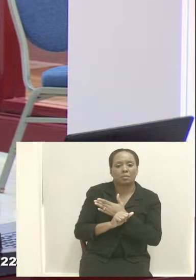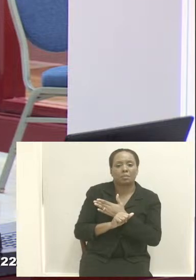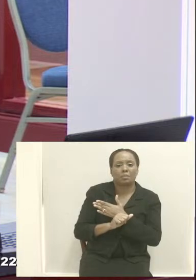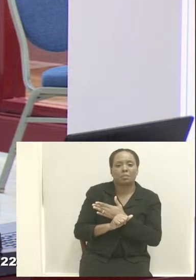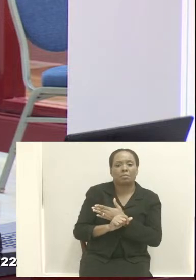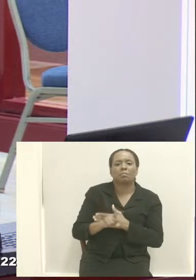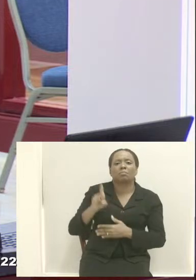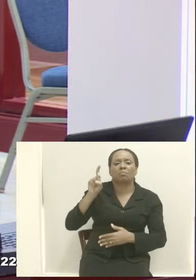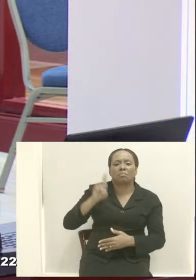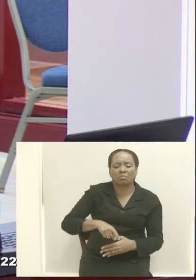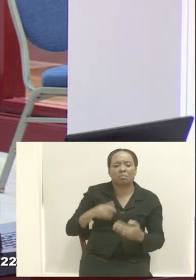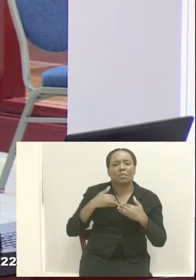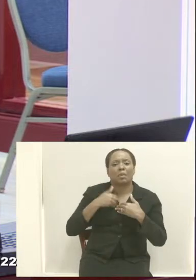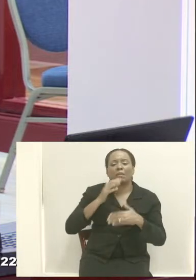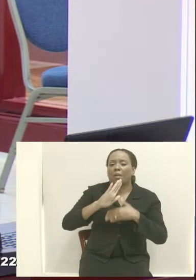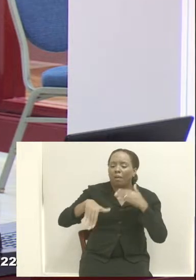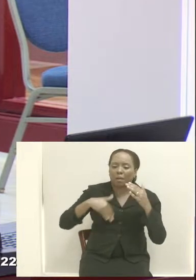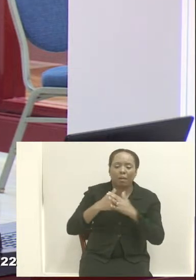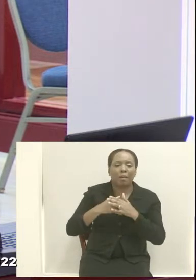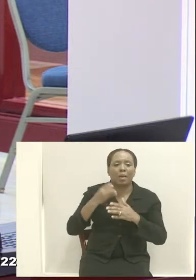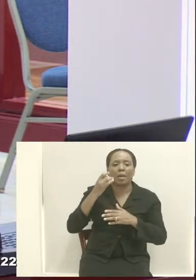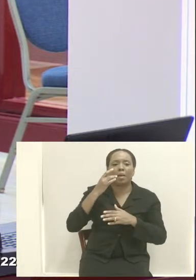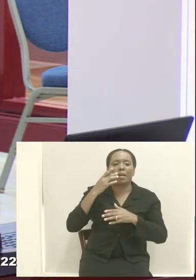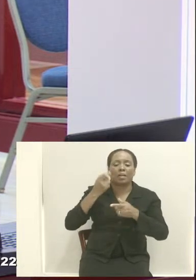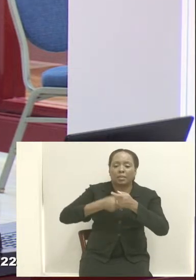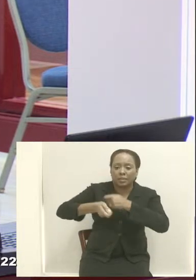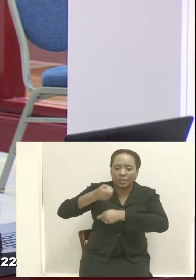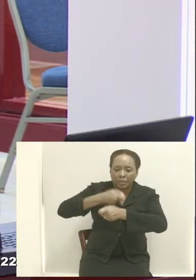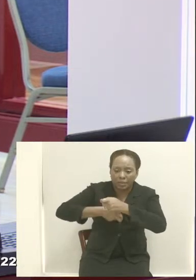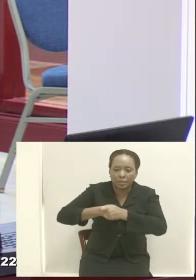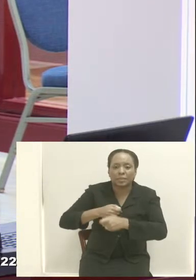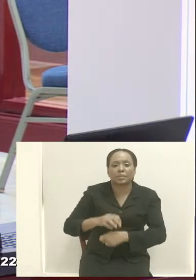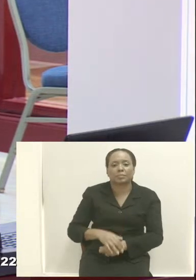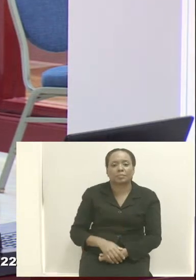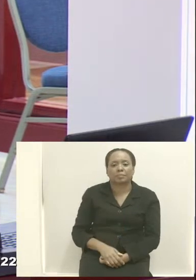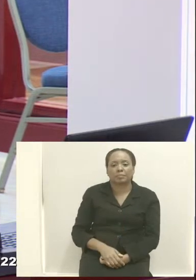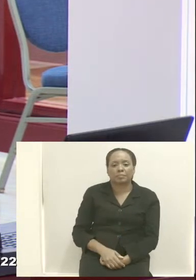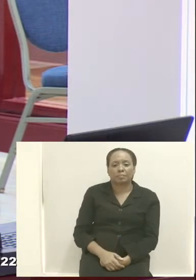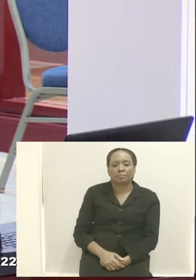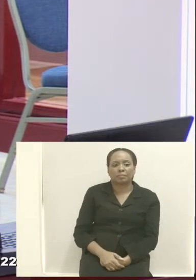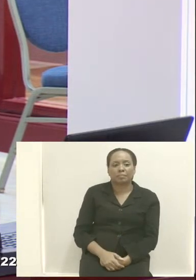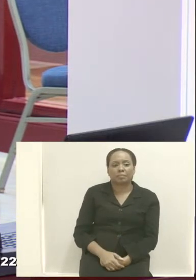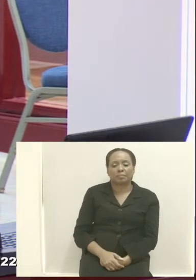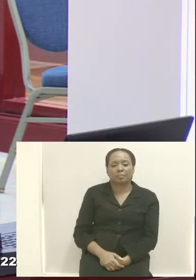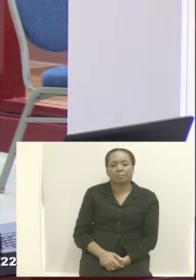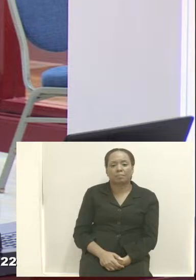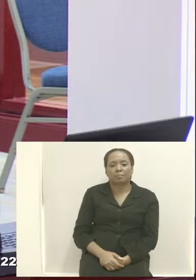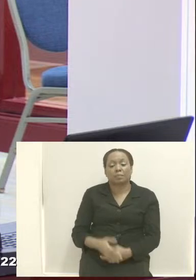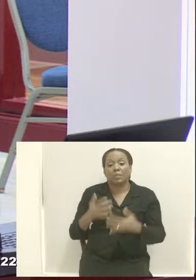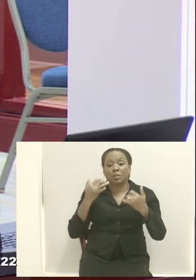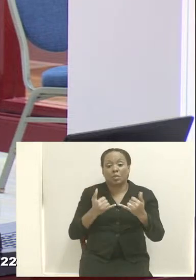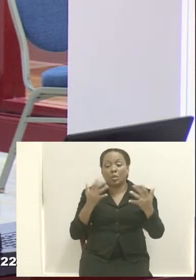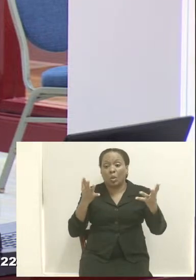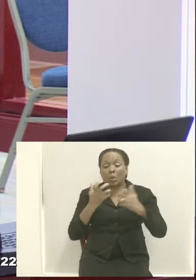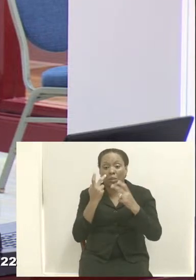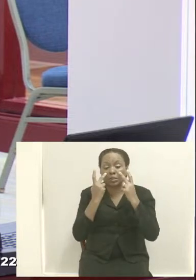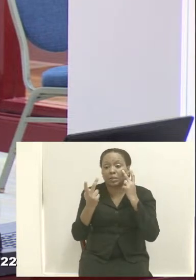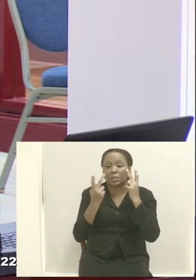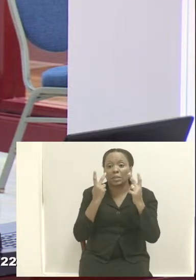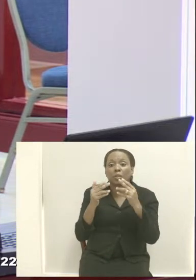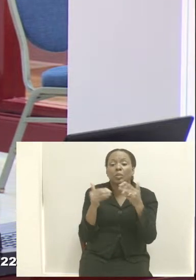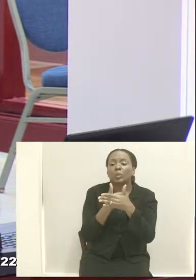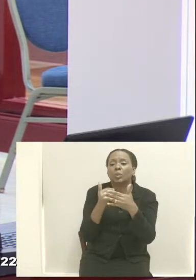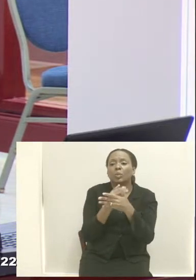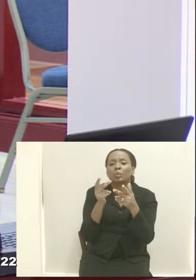GD is actually completed, and they're looking at new areas that they can light under their control, and Barbados Light and Power